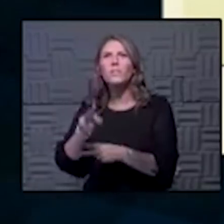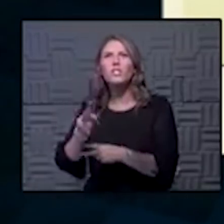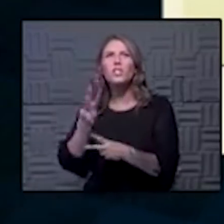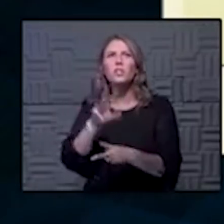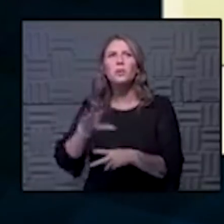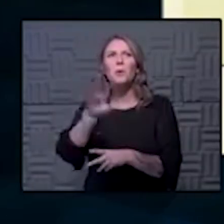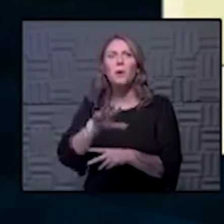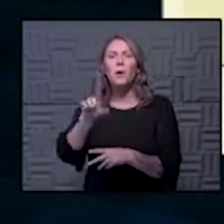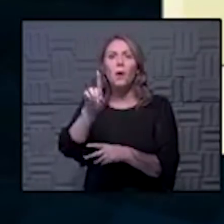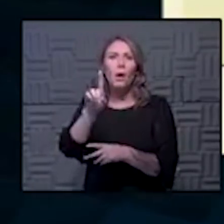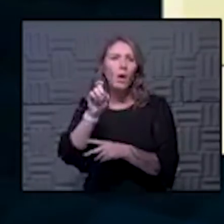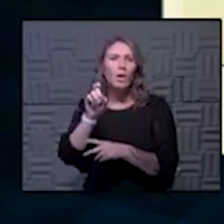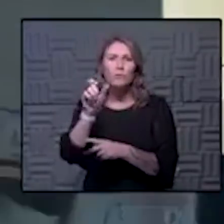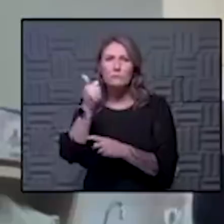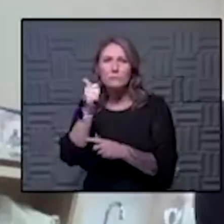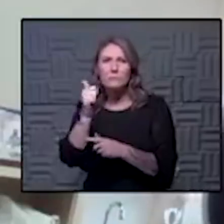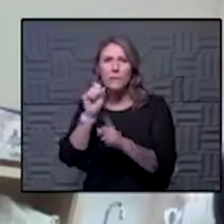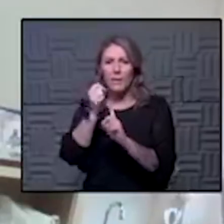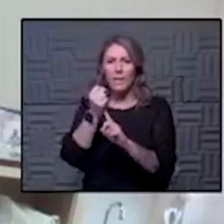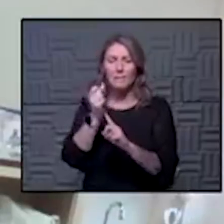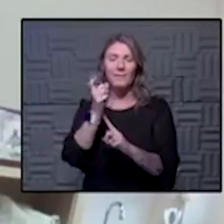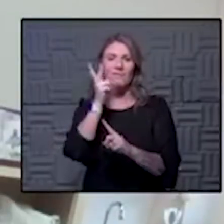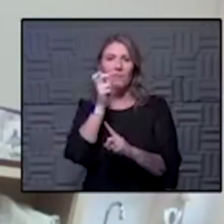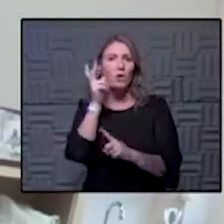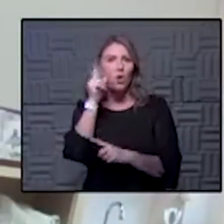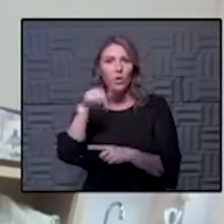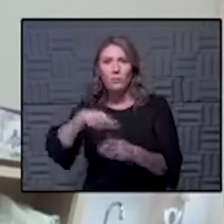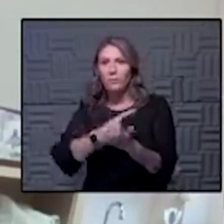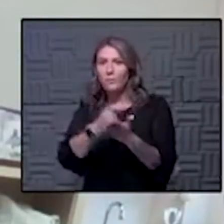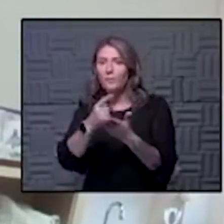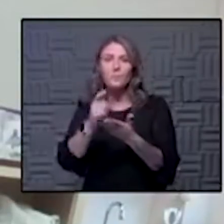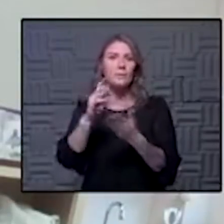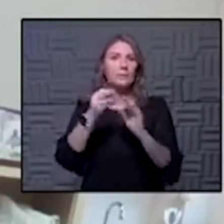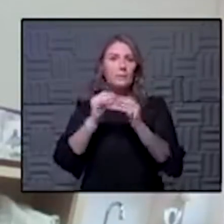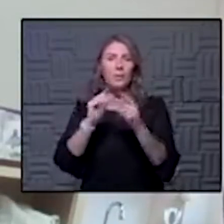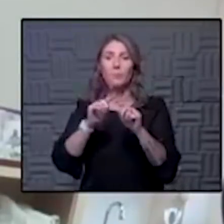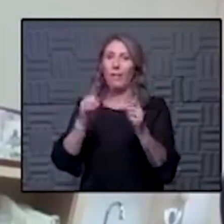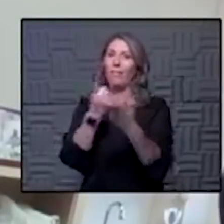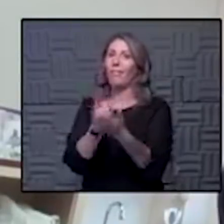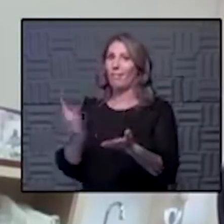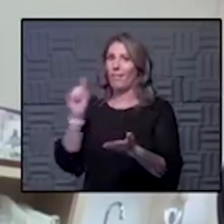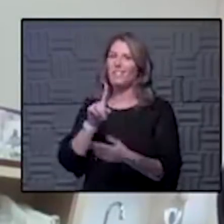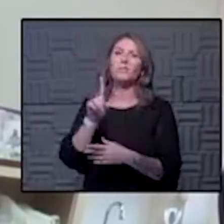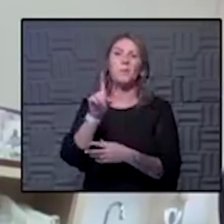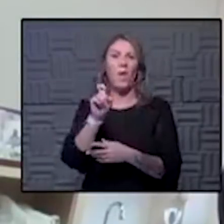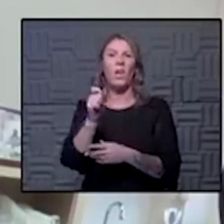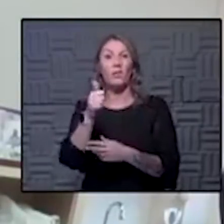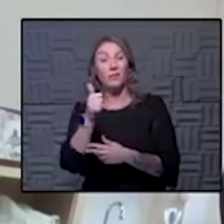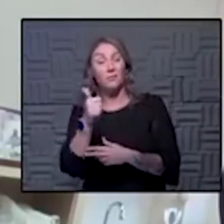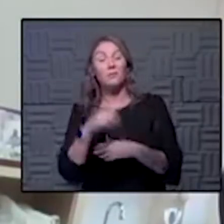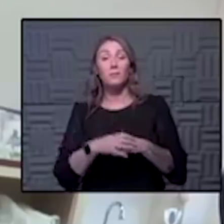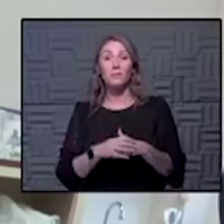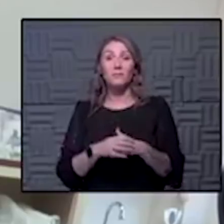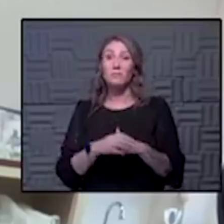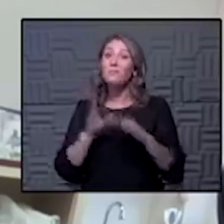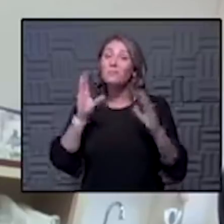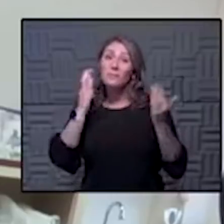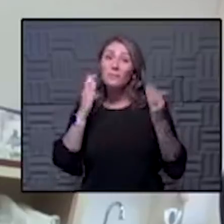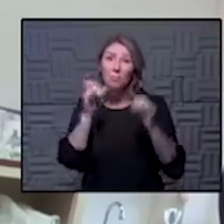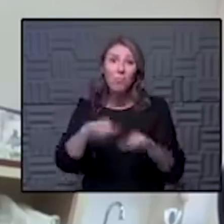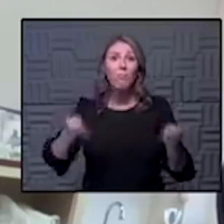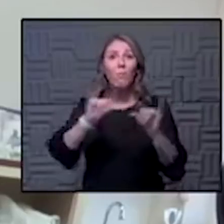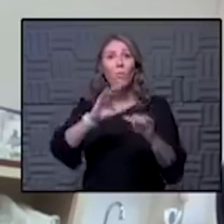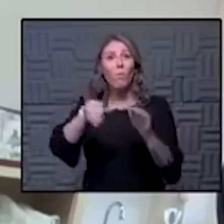100, 110 cases. I haven't heard this week's numbers, but that's where they were last week. So it's very similar across the